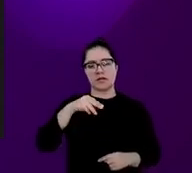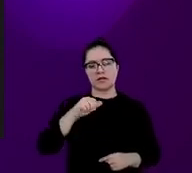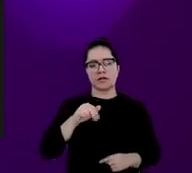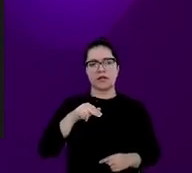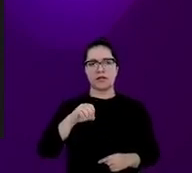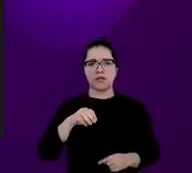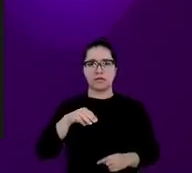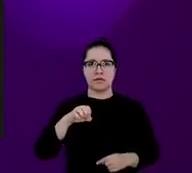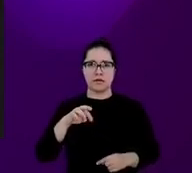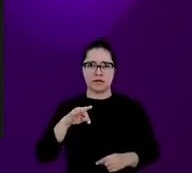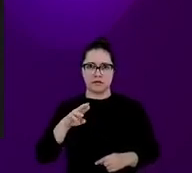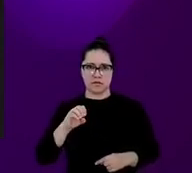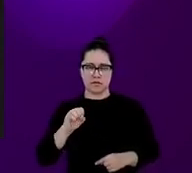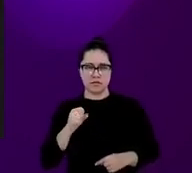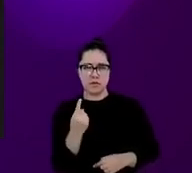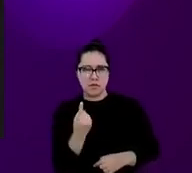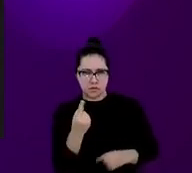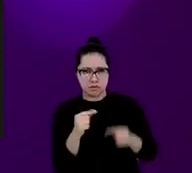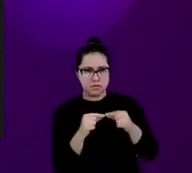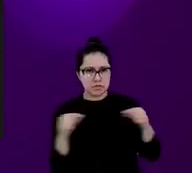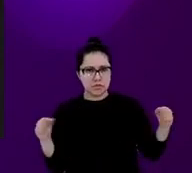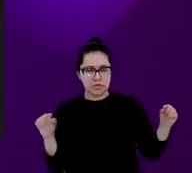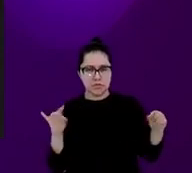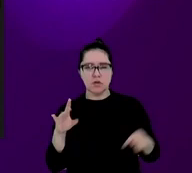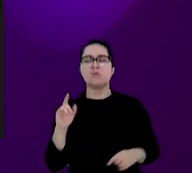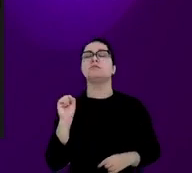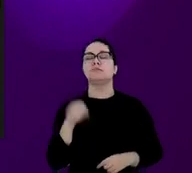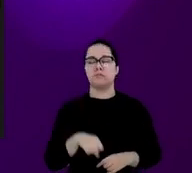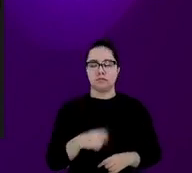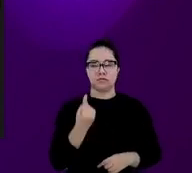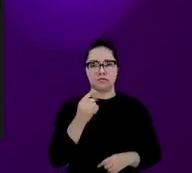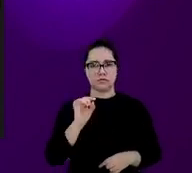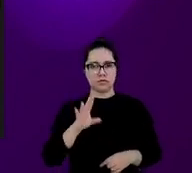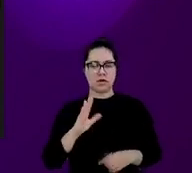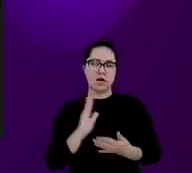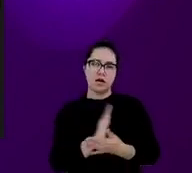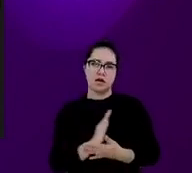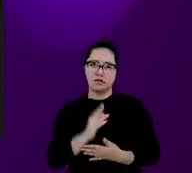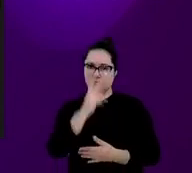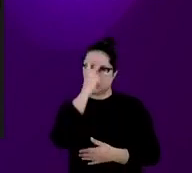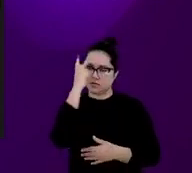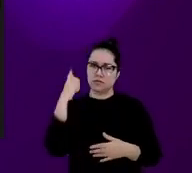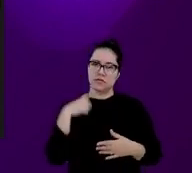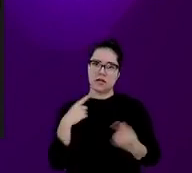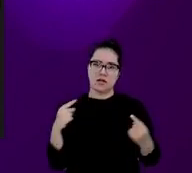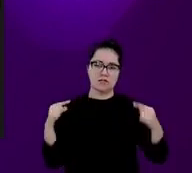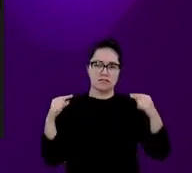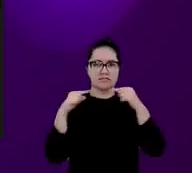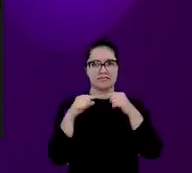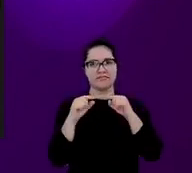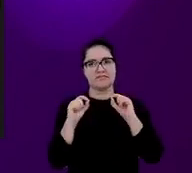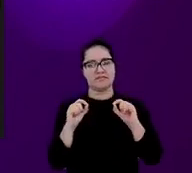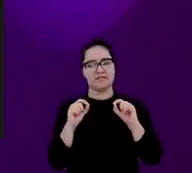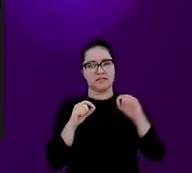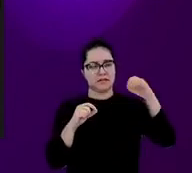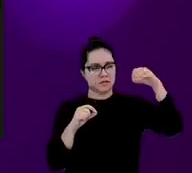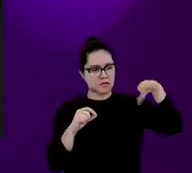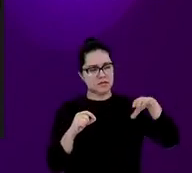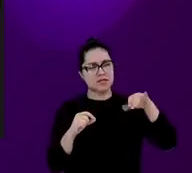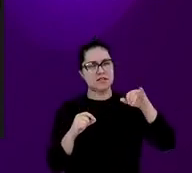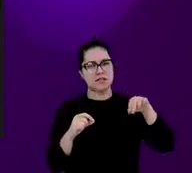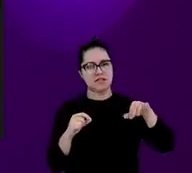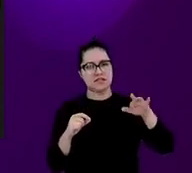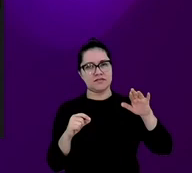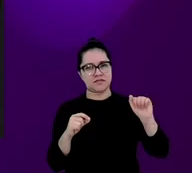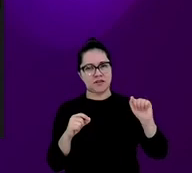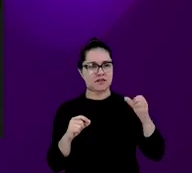mean, some people would combine that with red with 660, but it's not clear you need to do that. I mean, 850